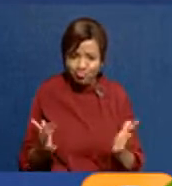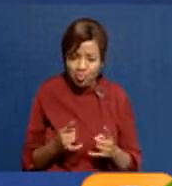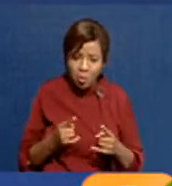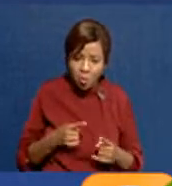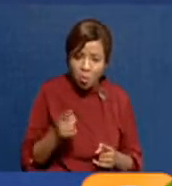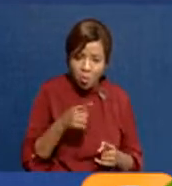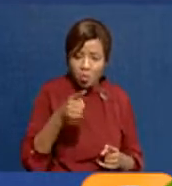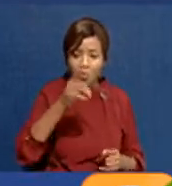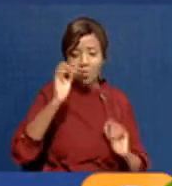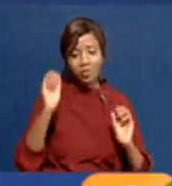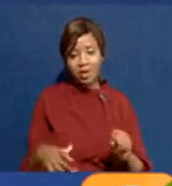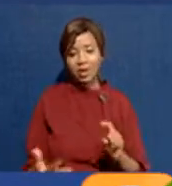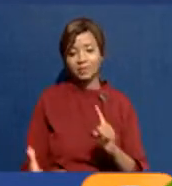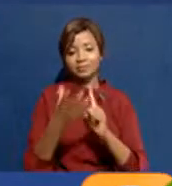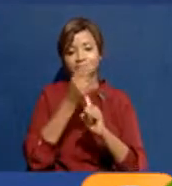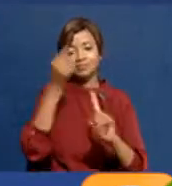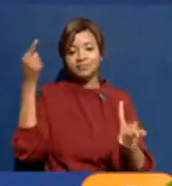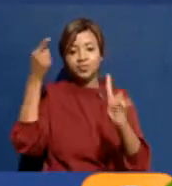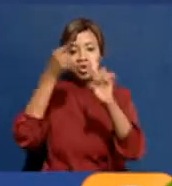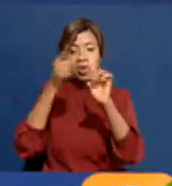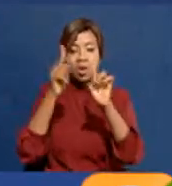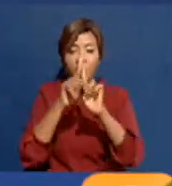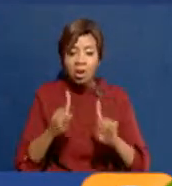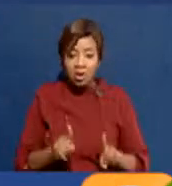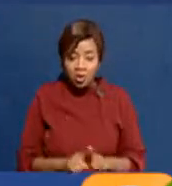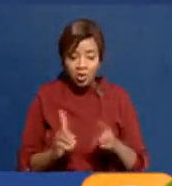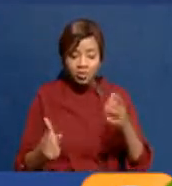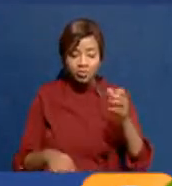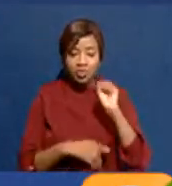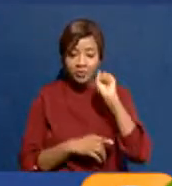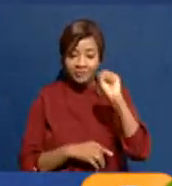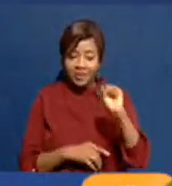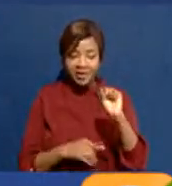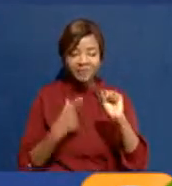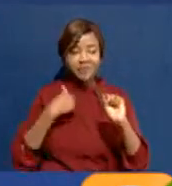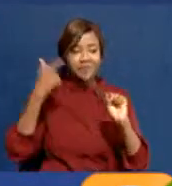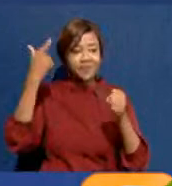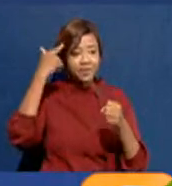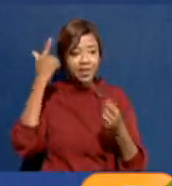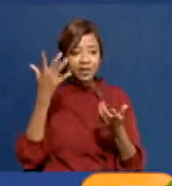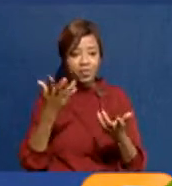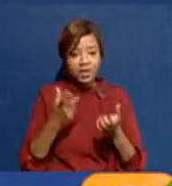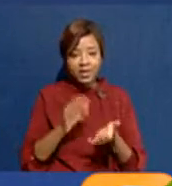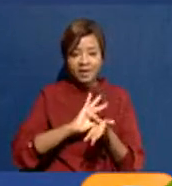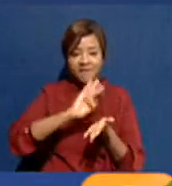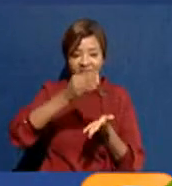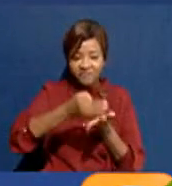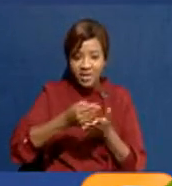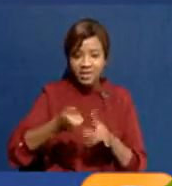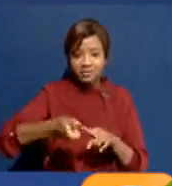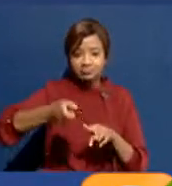done. And then also, we need to also get more funding for the health sector.